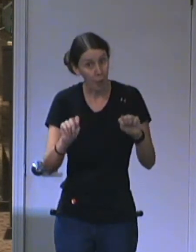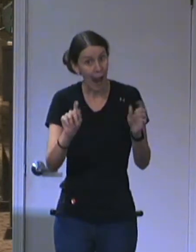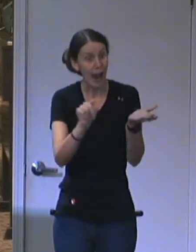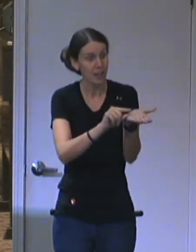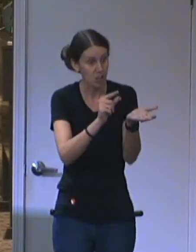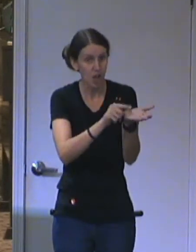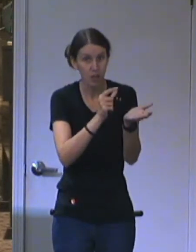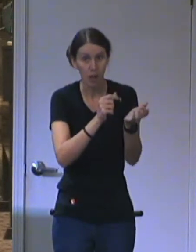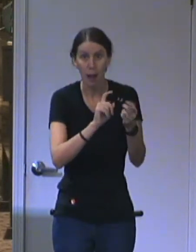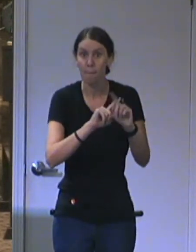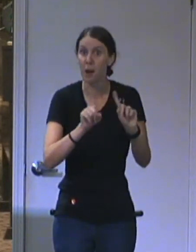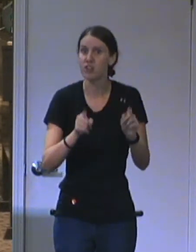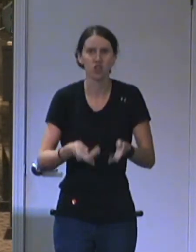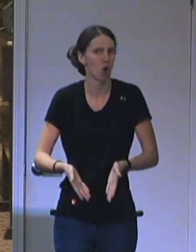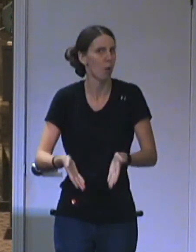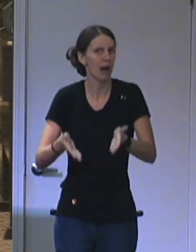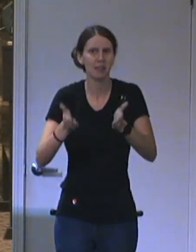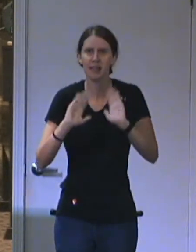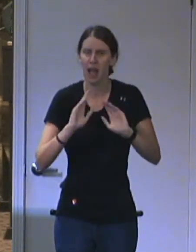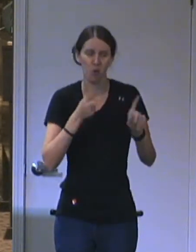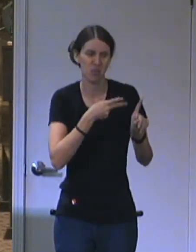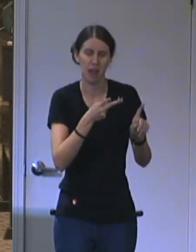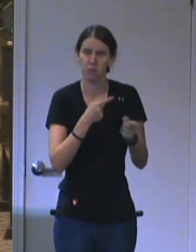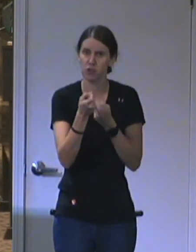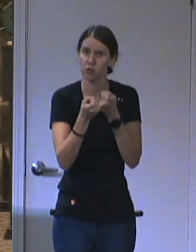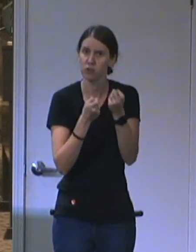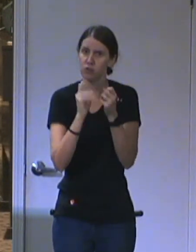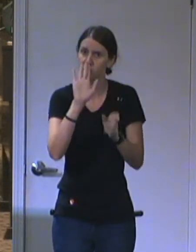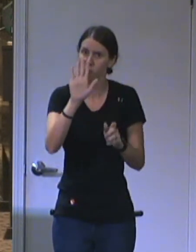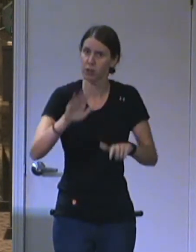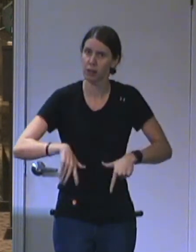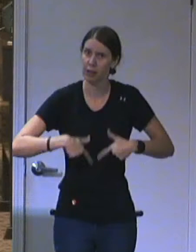do not let them control your life.